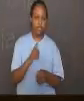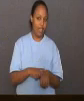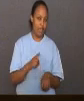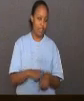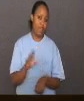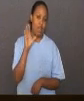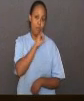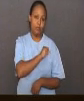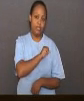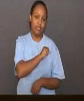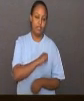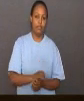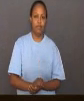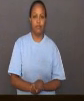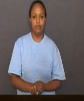Time's up.